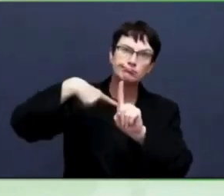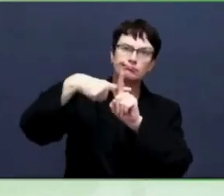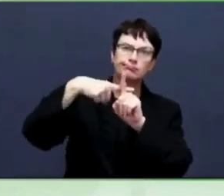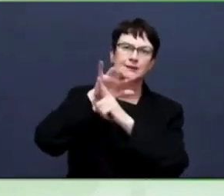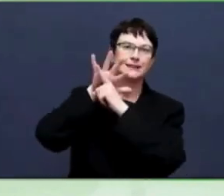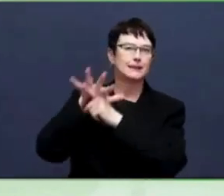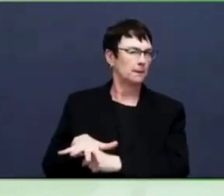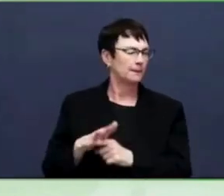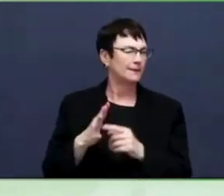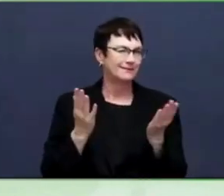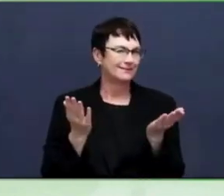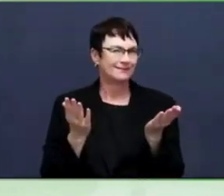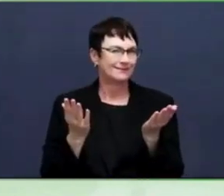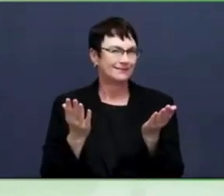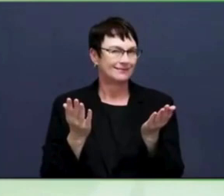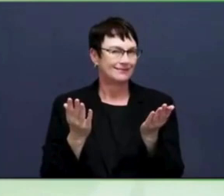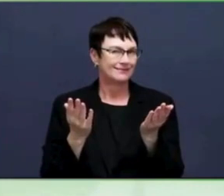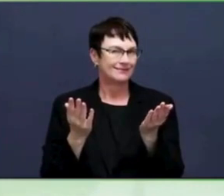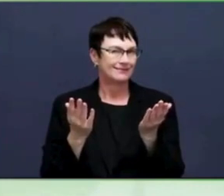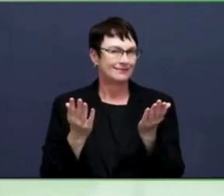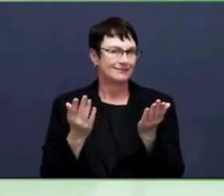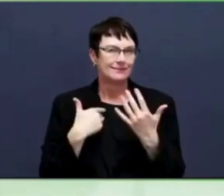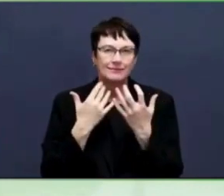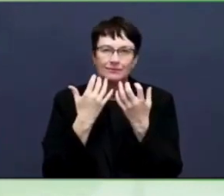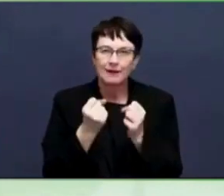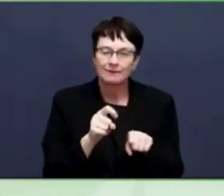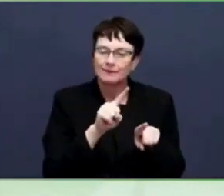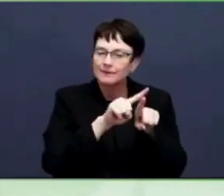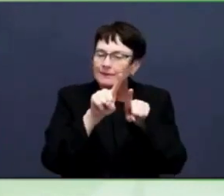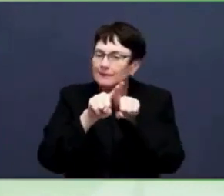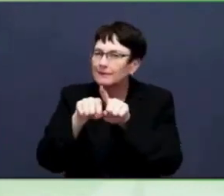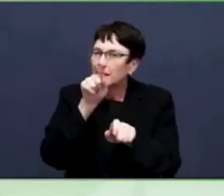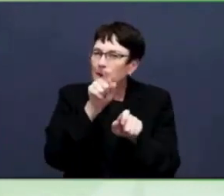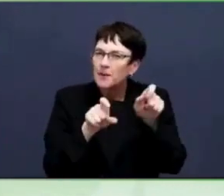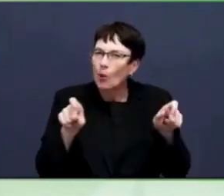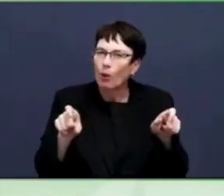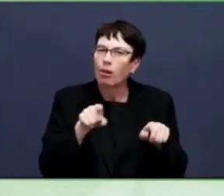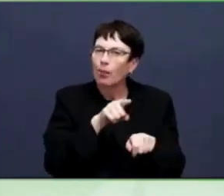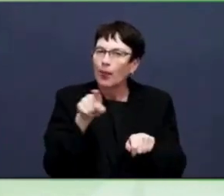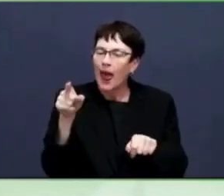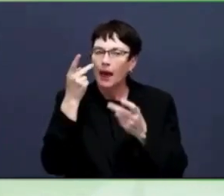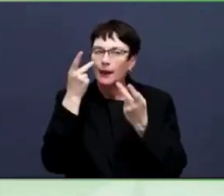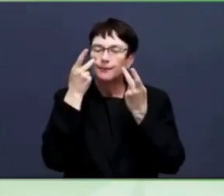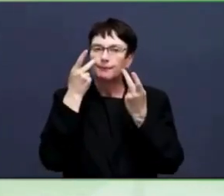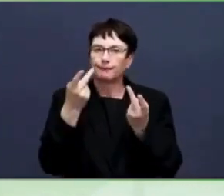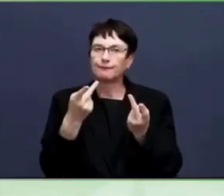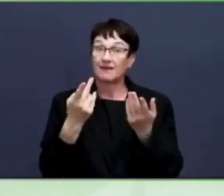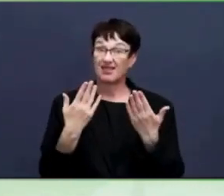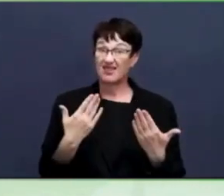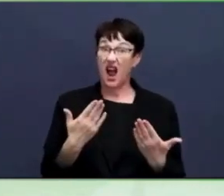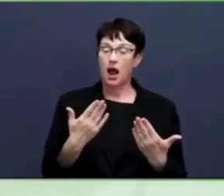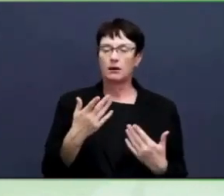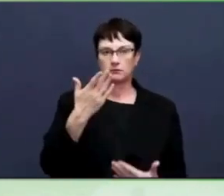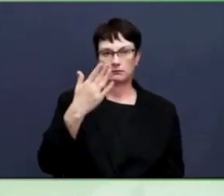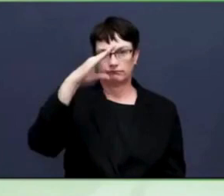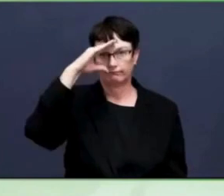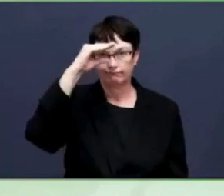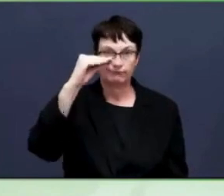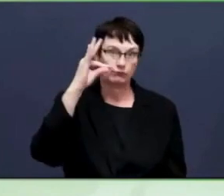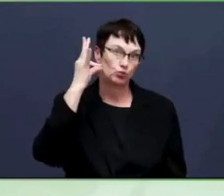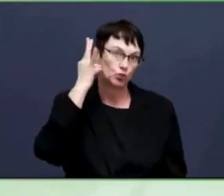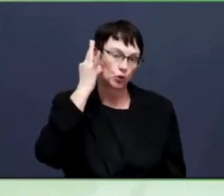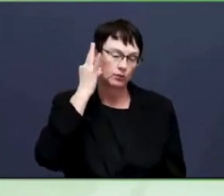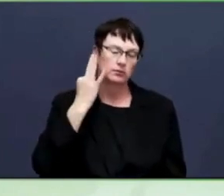ethical and responsible AI occasionally talks about race and gender. That's starting to happen. Hardly ever